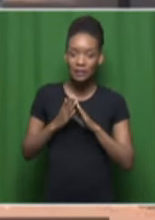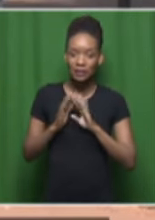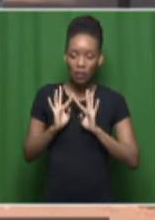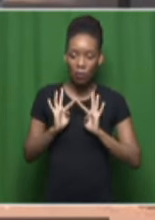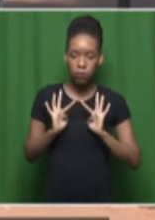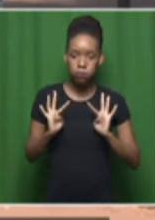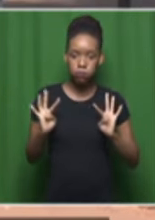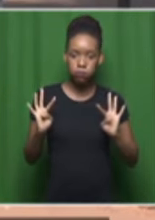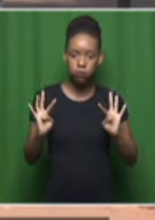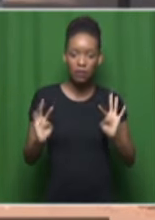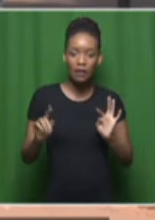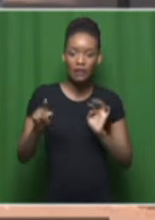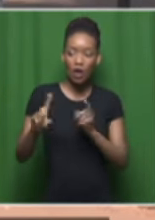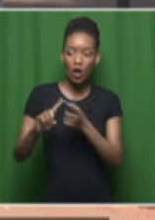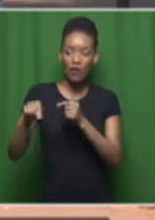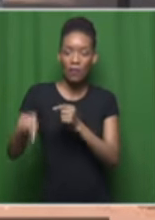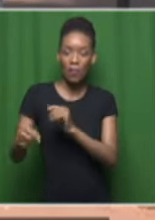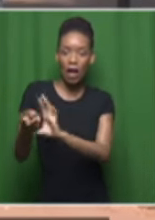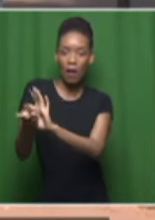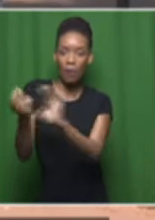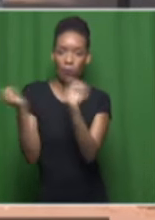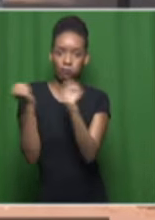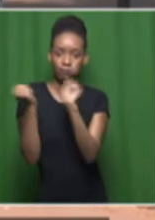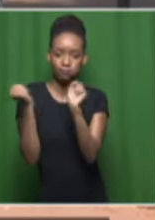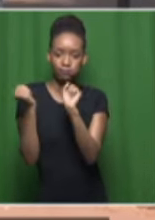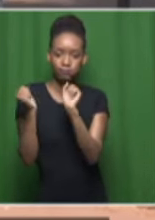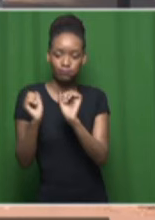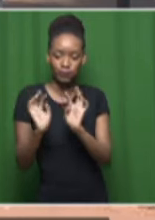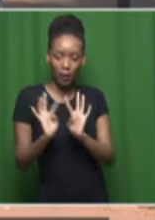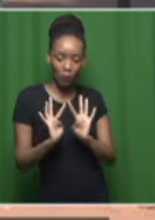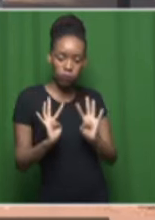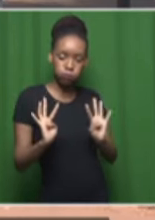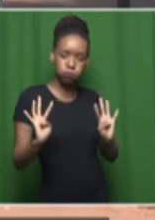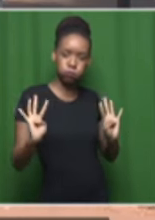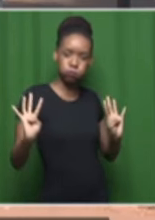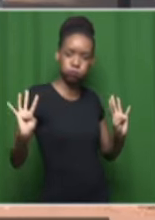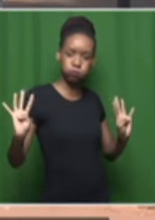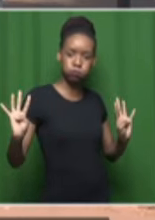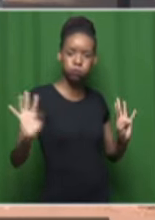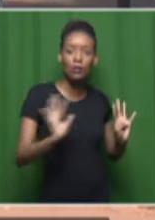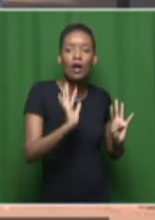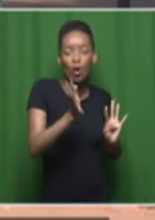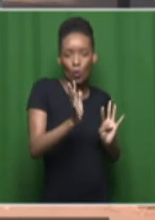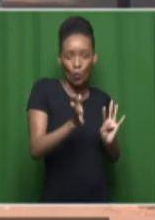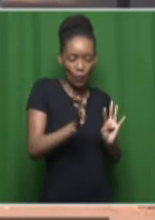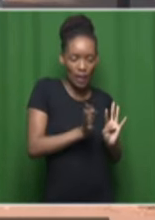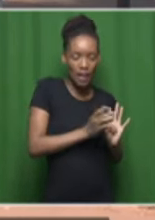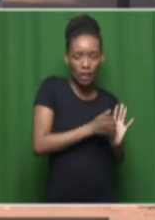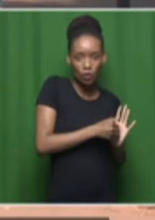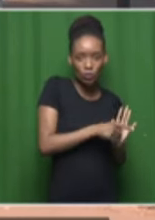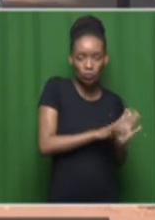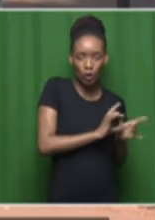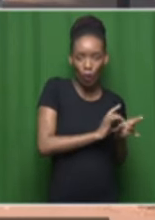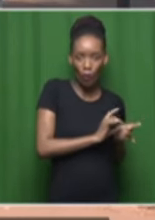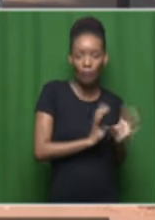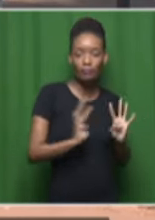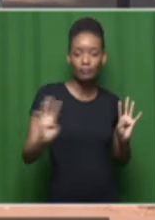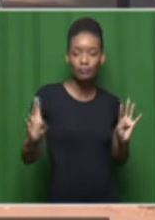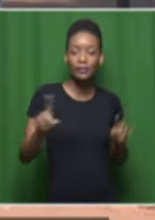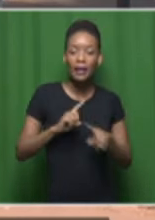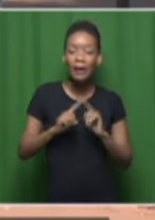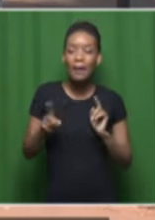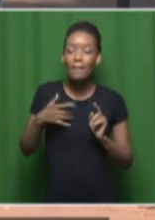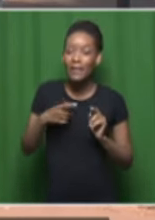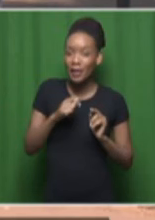way to Kwaphindangene, forming a guard of honor. In short, that is what we expected today, Leanne. But our journalists will be on the ground from the morning